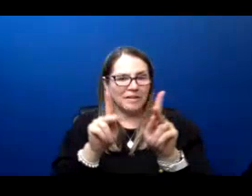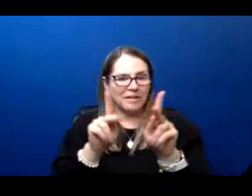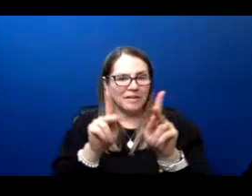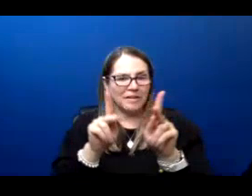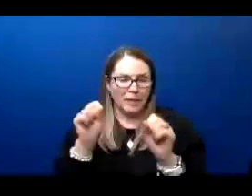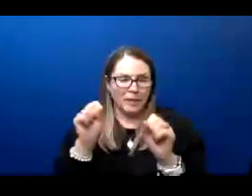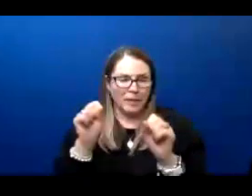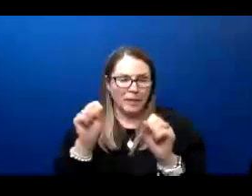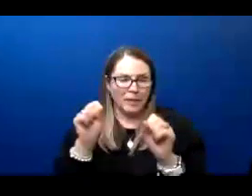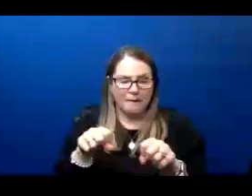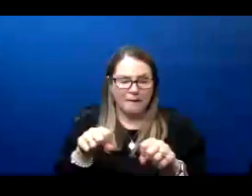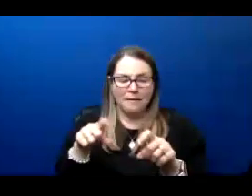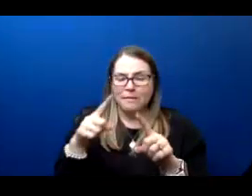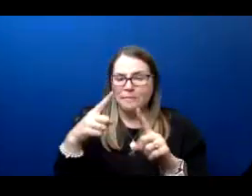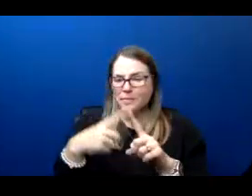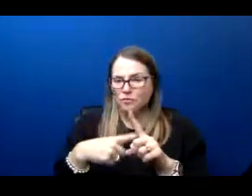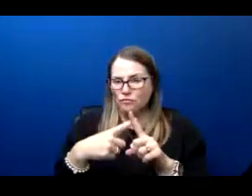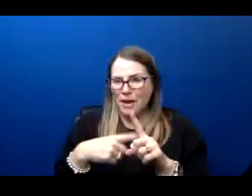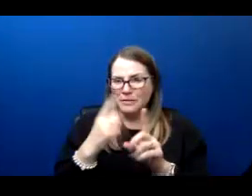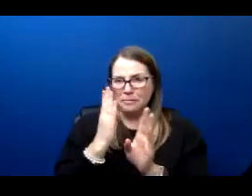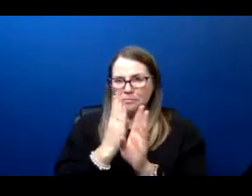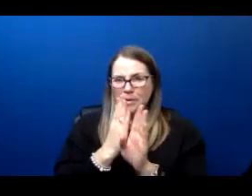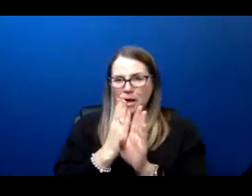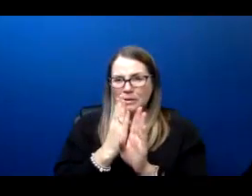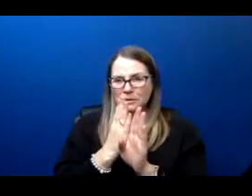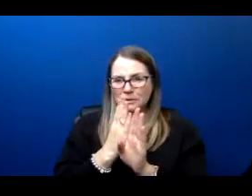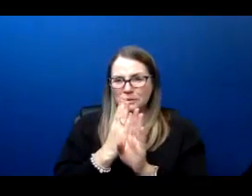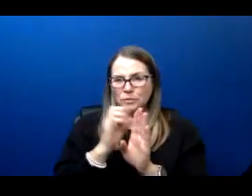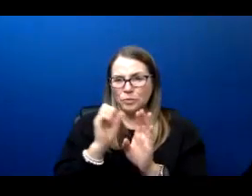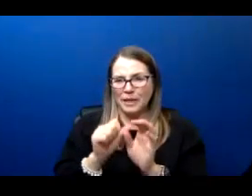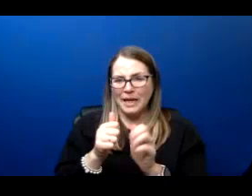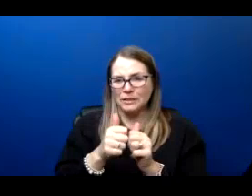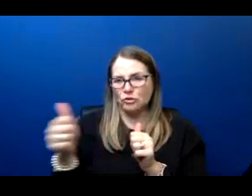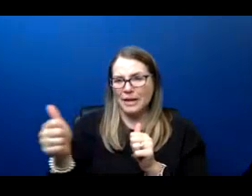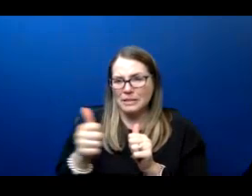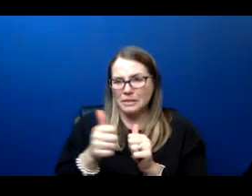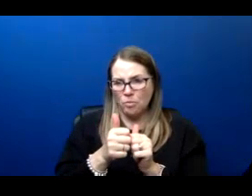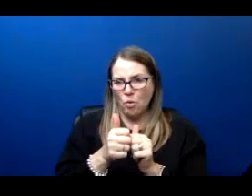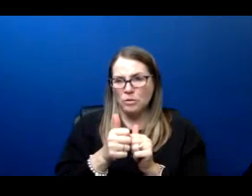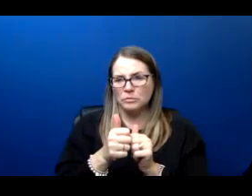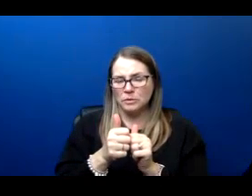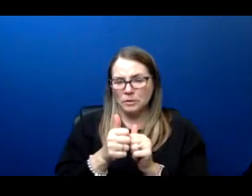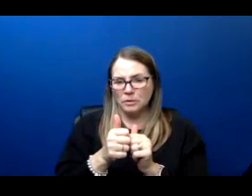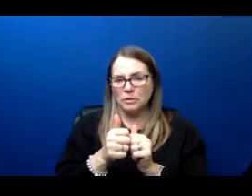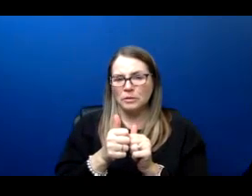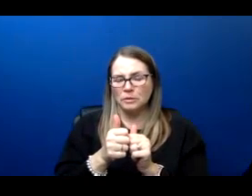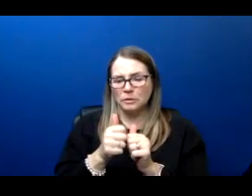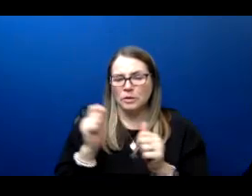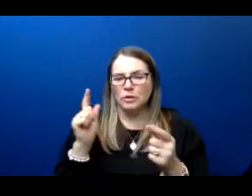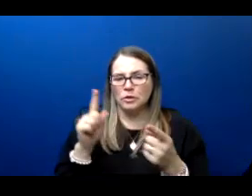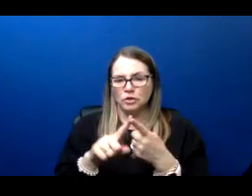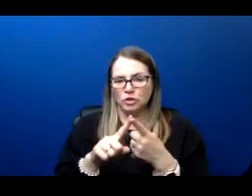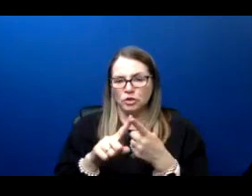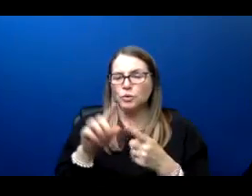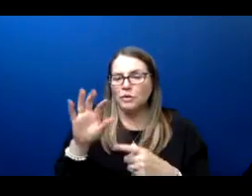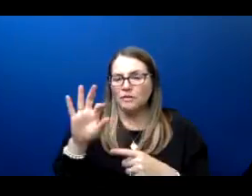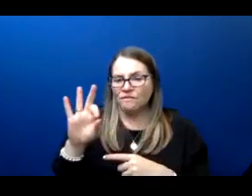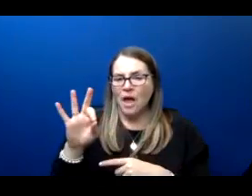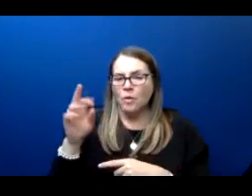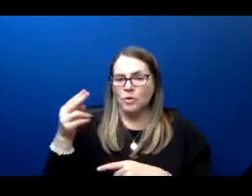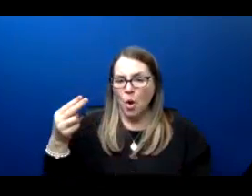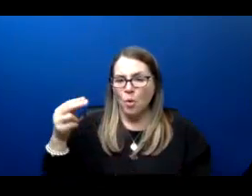to rent a bus or something that we can transport these individuals to Fountain of Hope. And